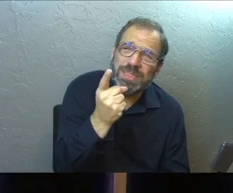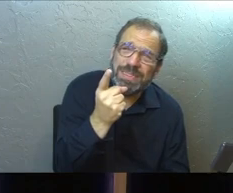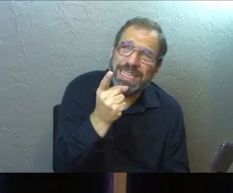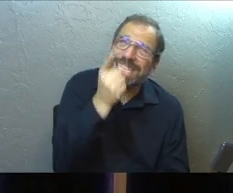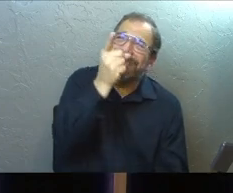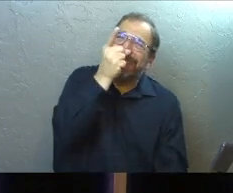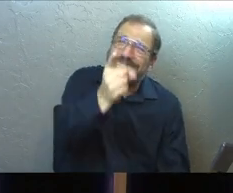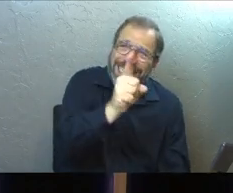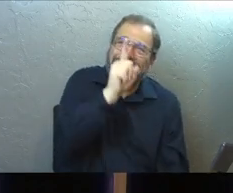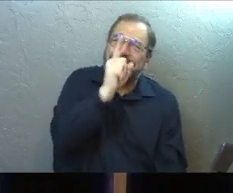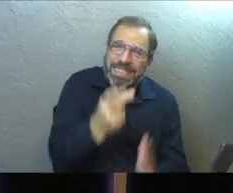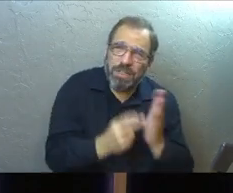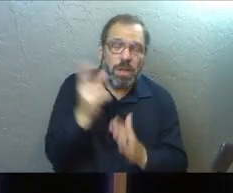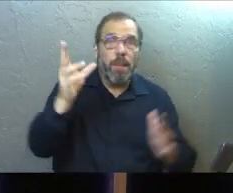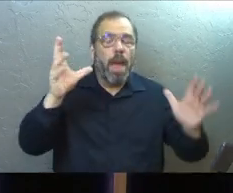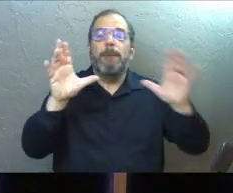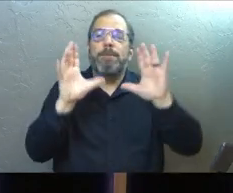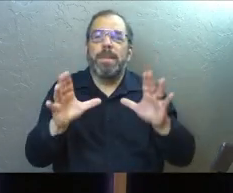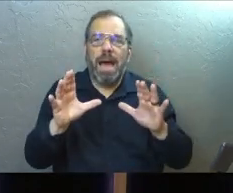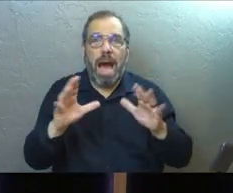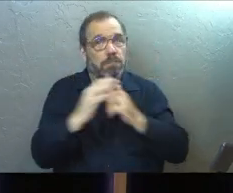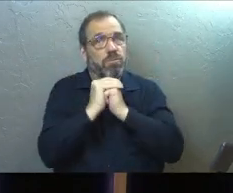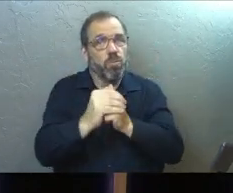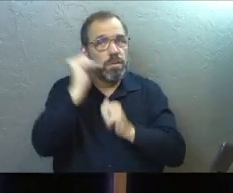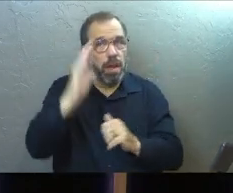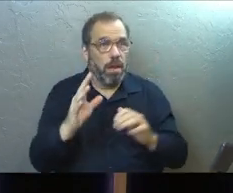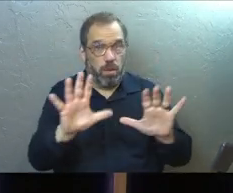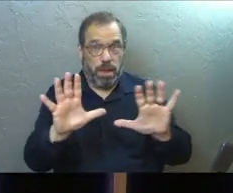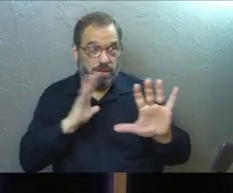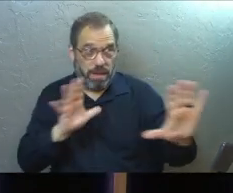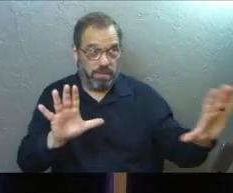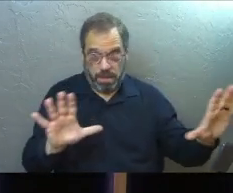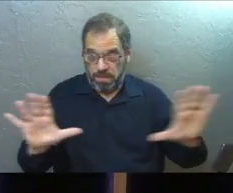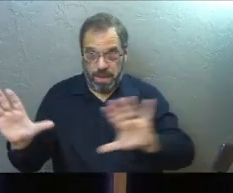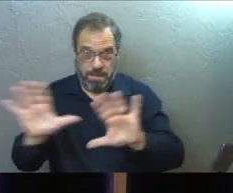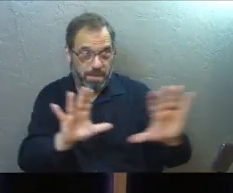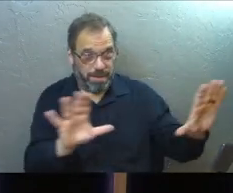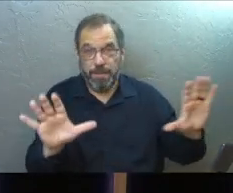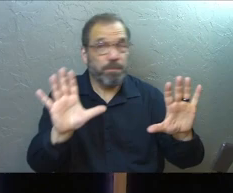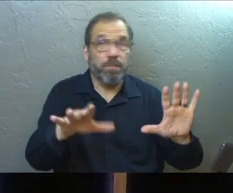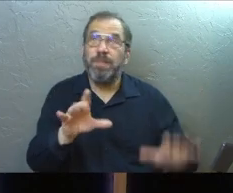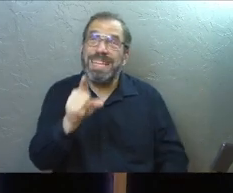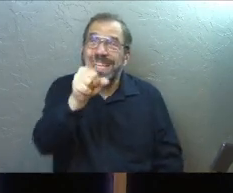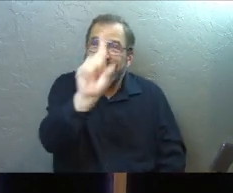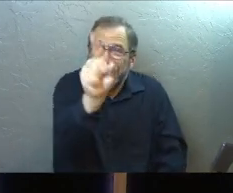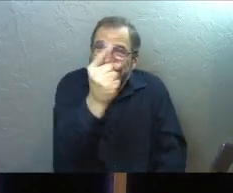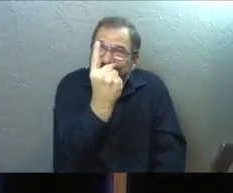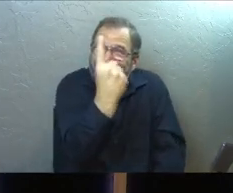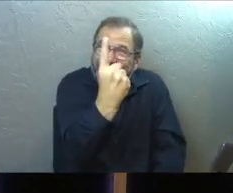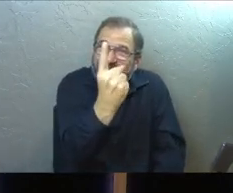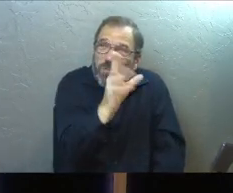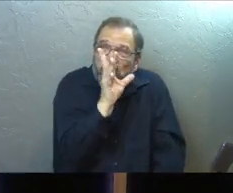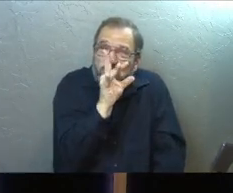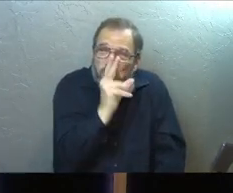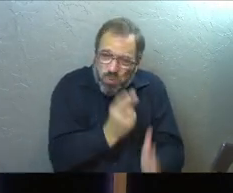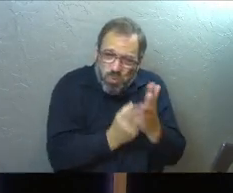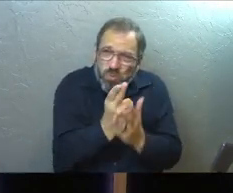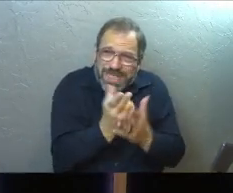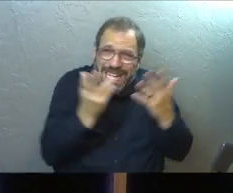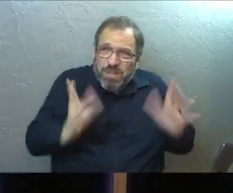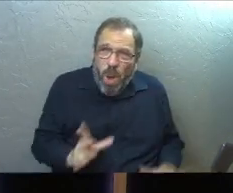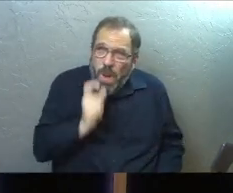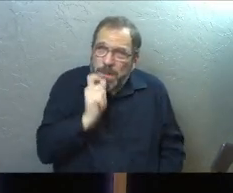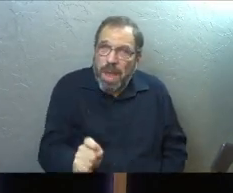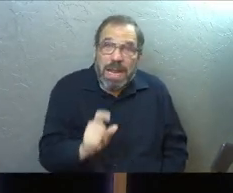Come on. He is the truth. So he can't. I'm just worshiping God now. Are you okay? Because he can only ever speak what's